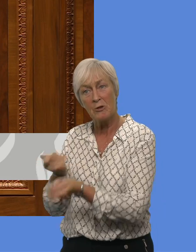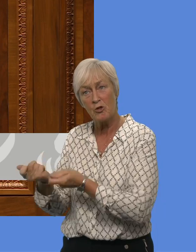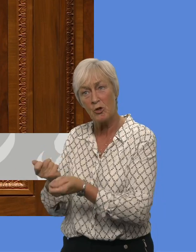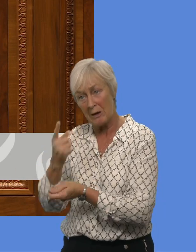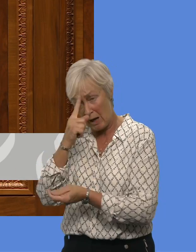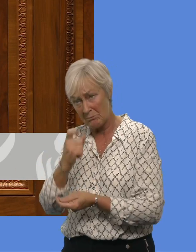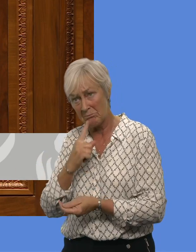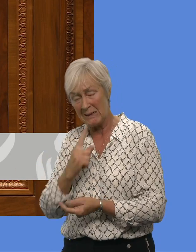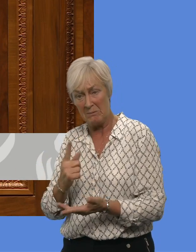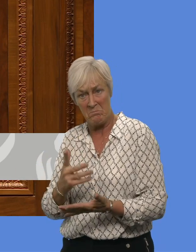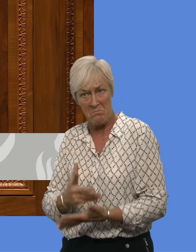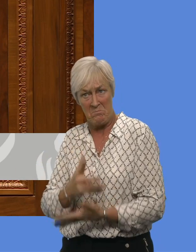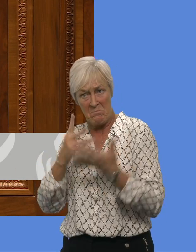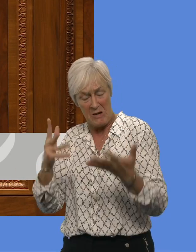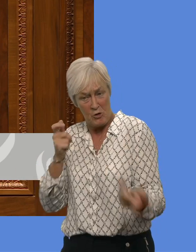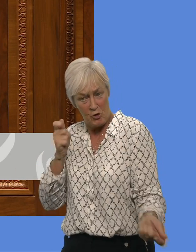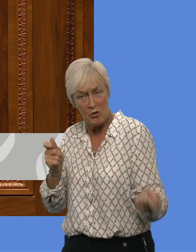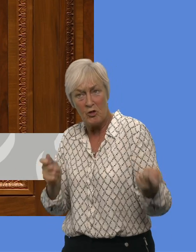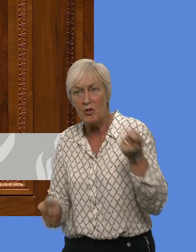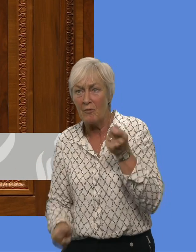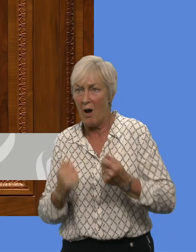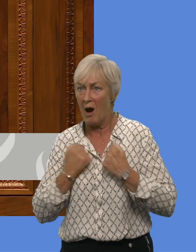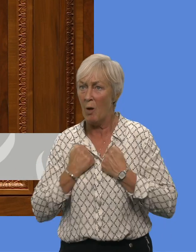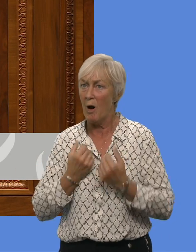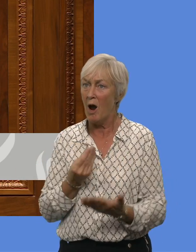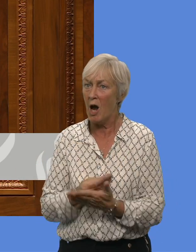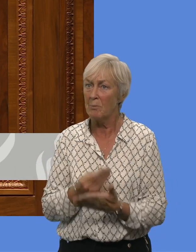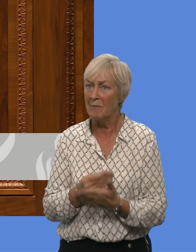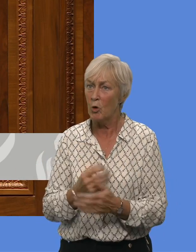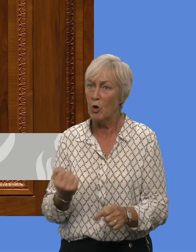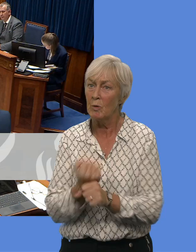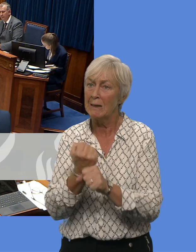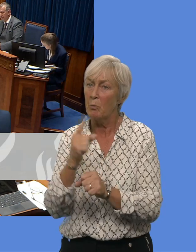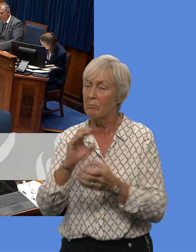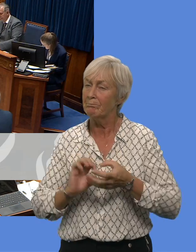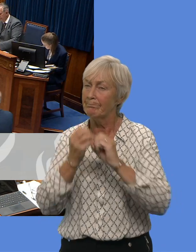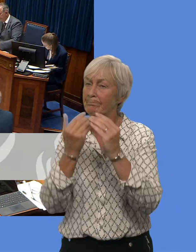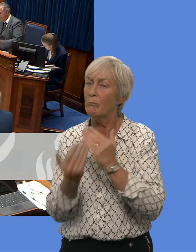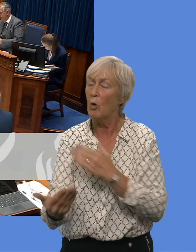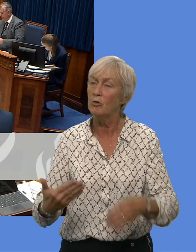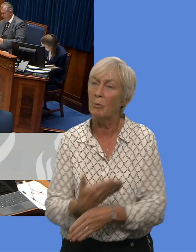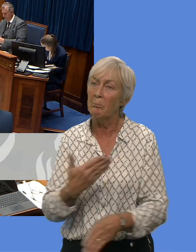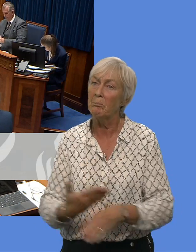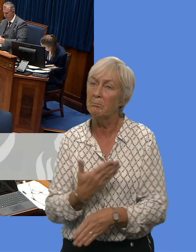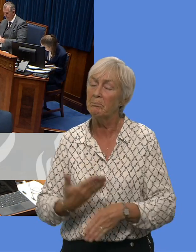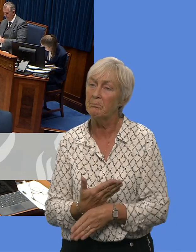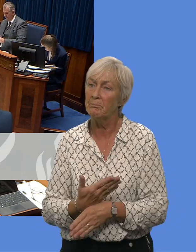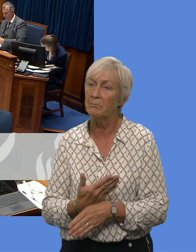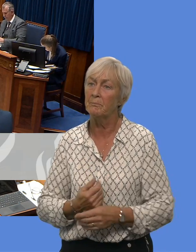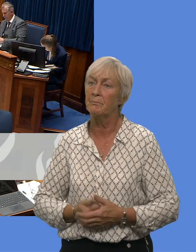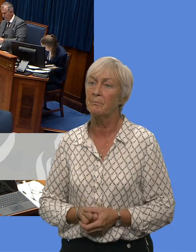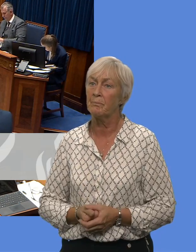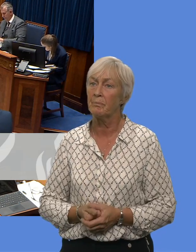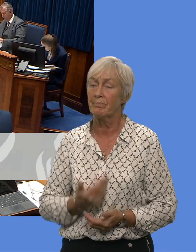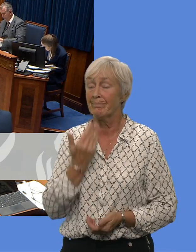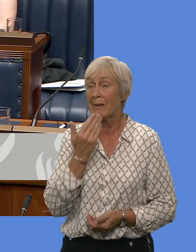be a great game changer for the local economy and a catalyst for creating more jobs? Deputy First Minister. I thank the member